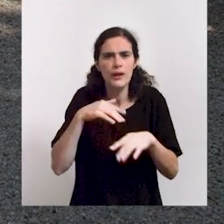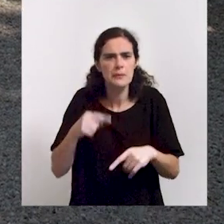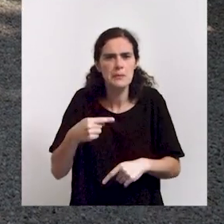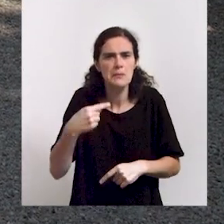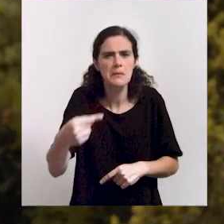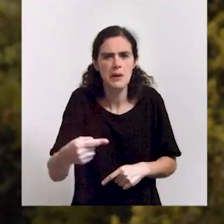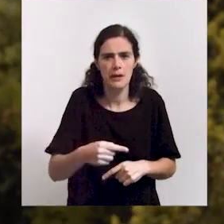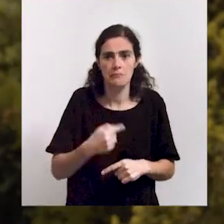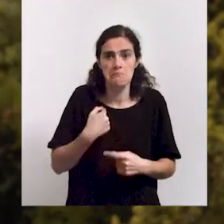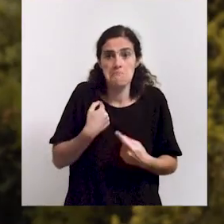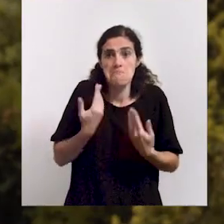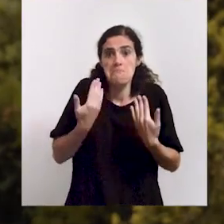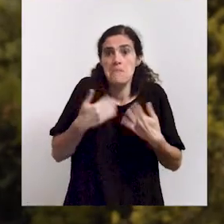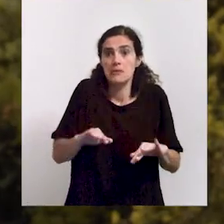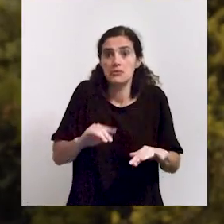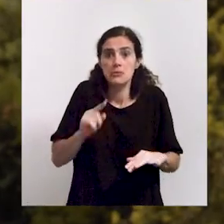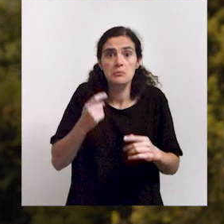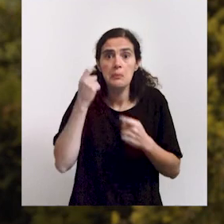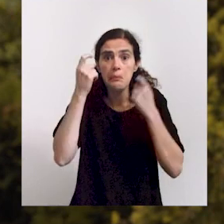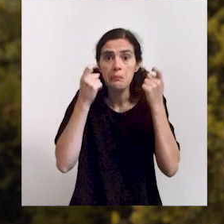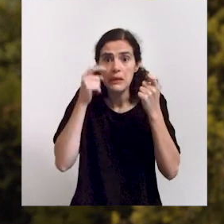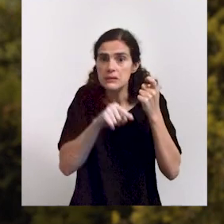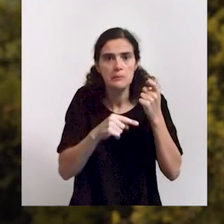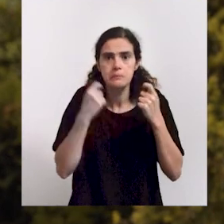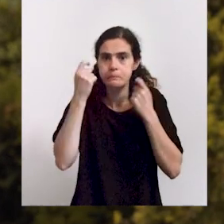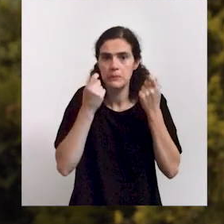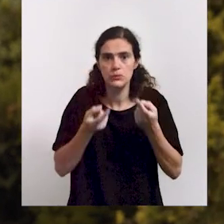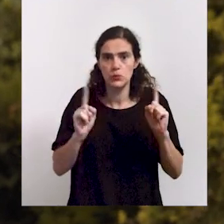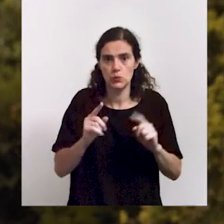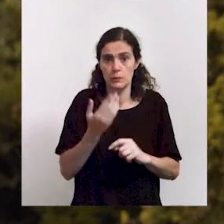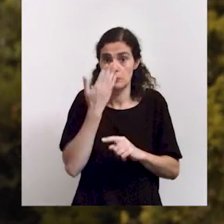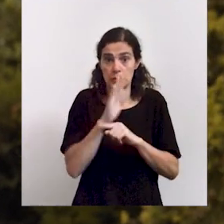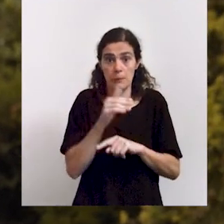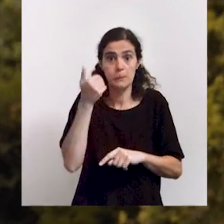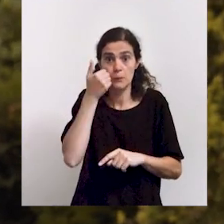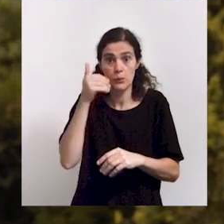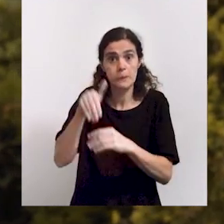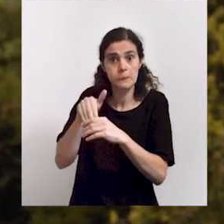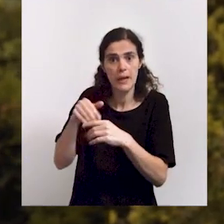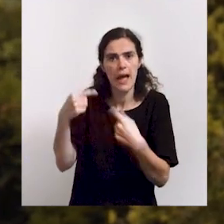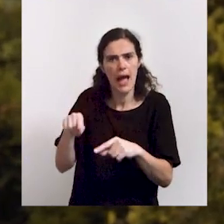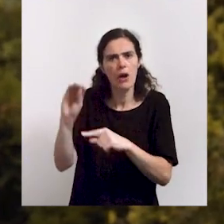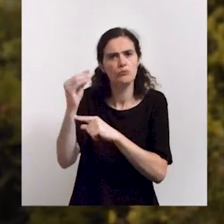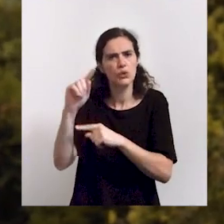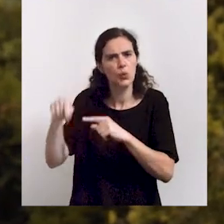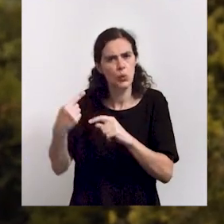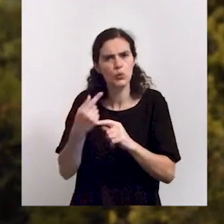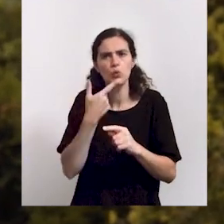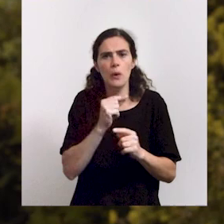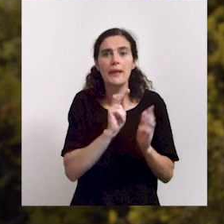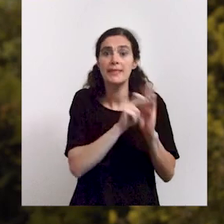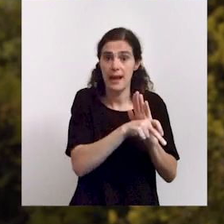day without even thinking of them. For instance, inside the museum, you have another piece called